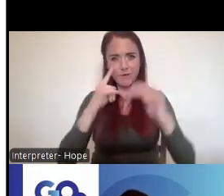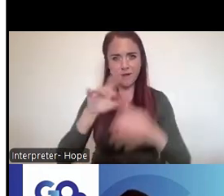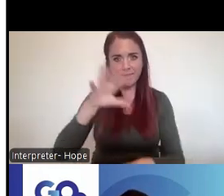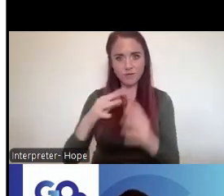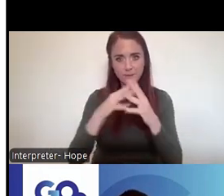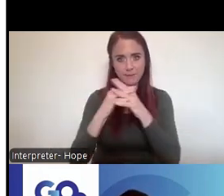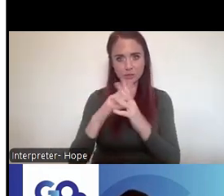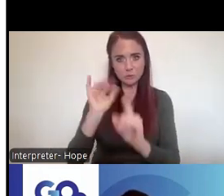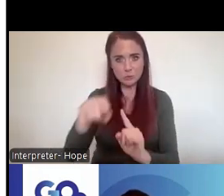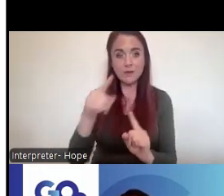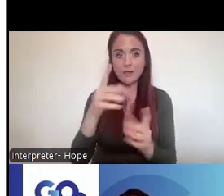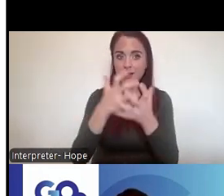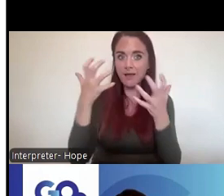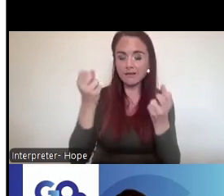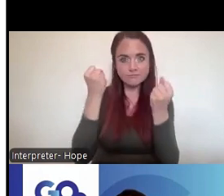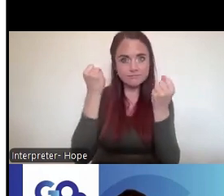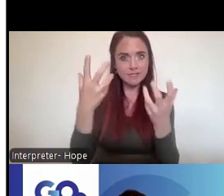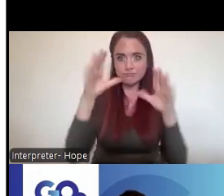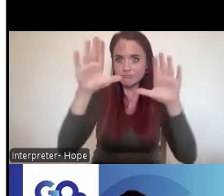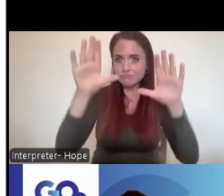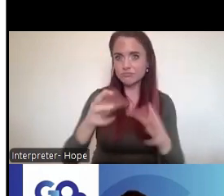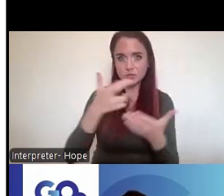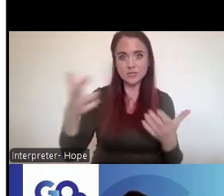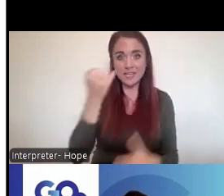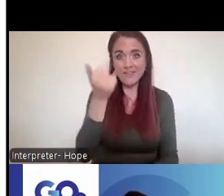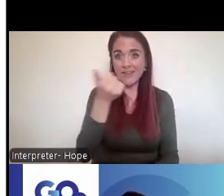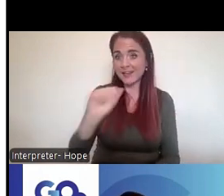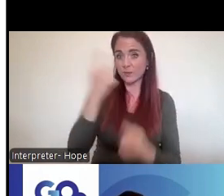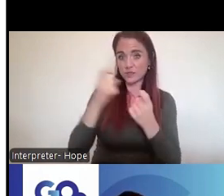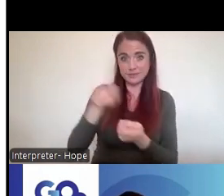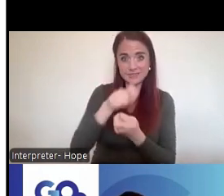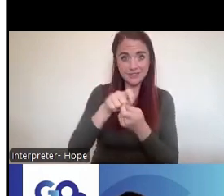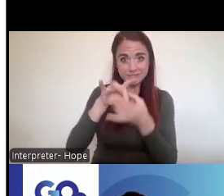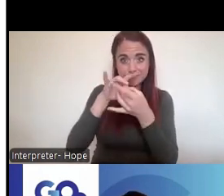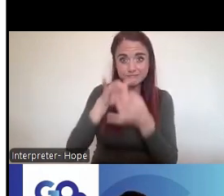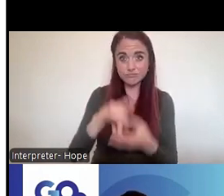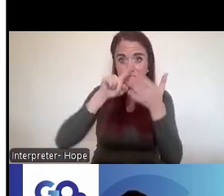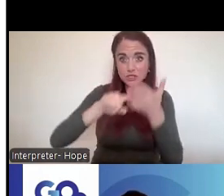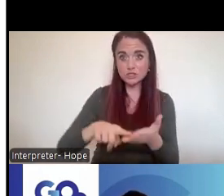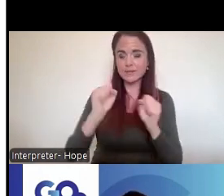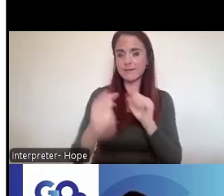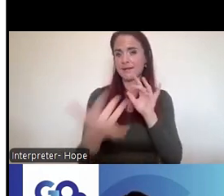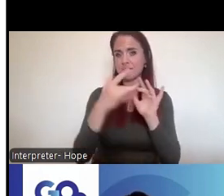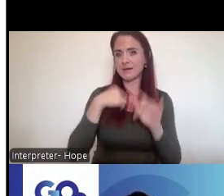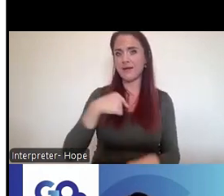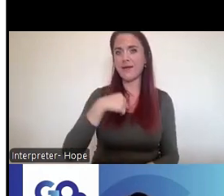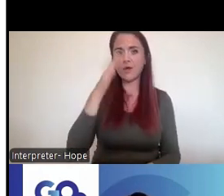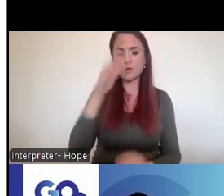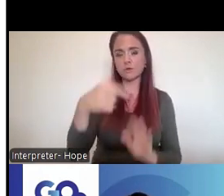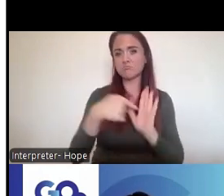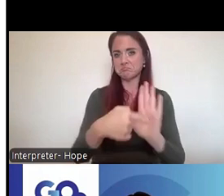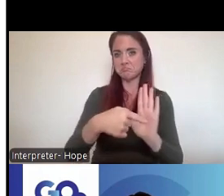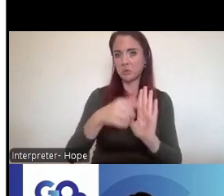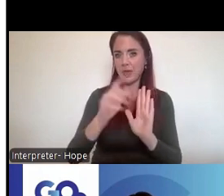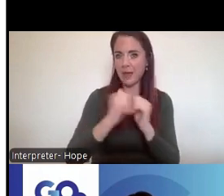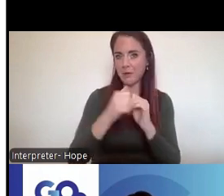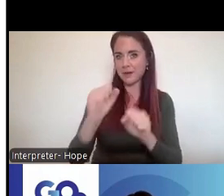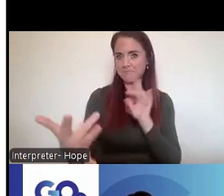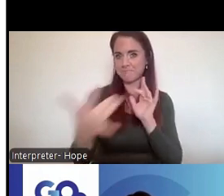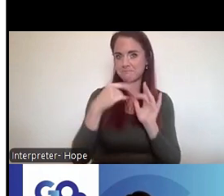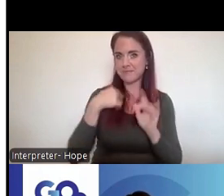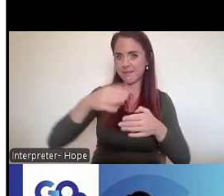resources. And if anybody has questions specific to research, they can always contact me. I'll have my contact information at the end.